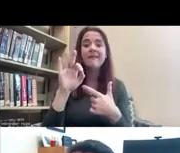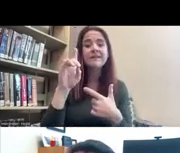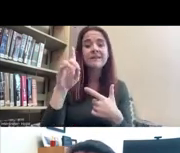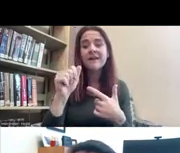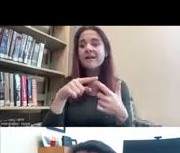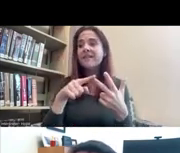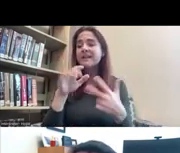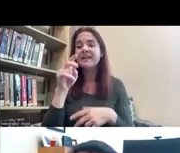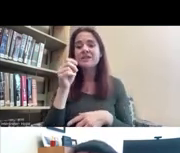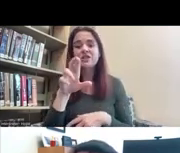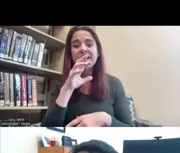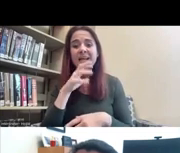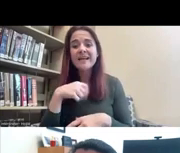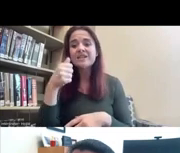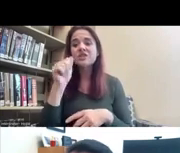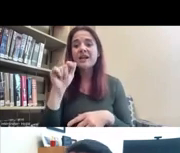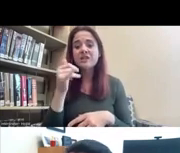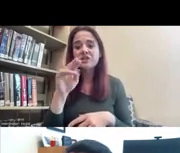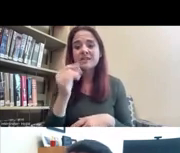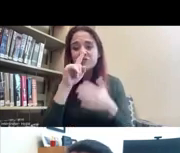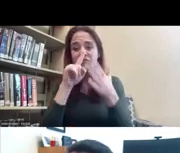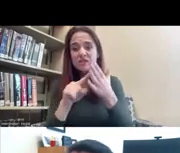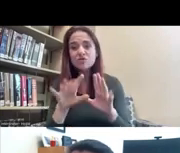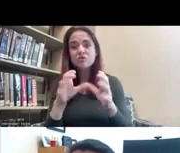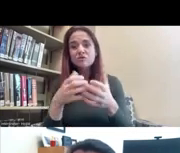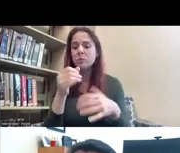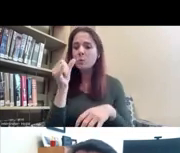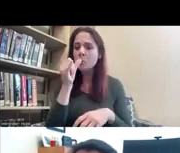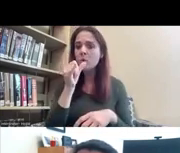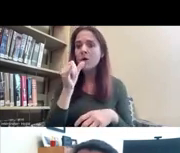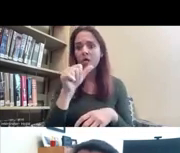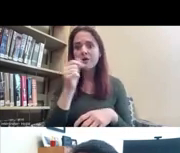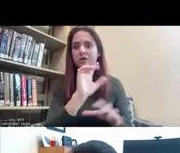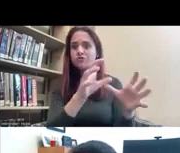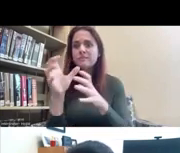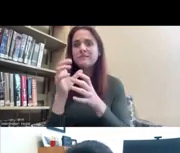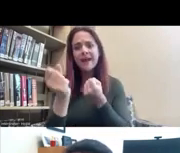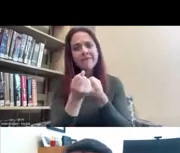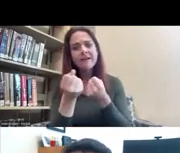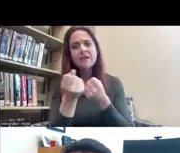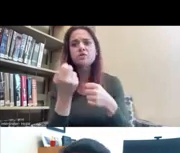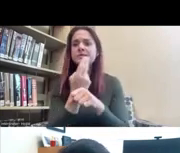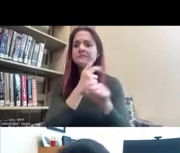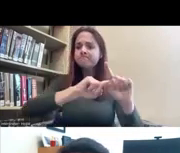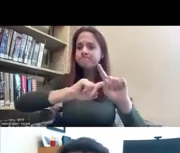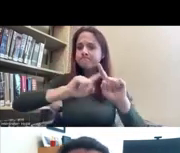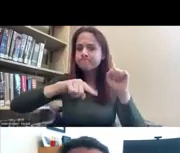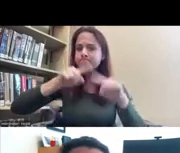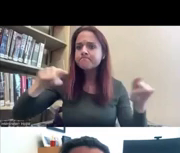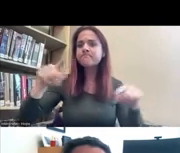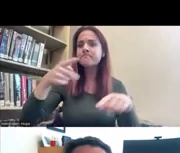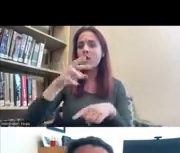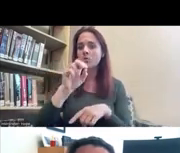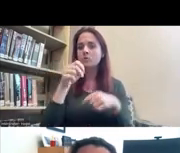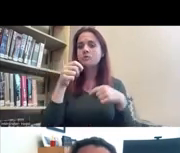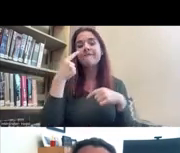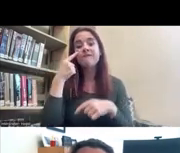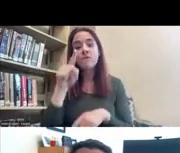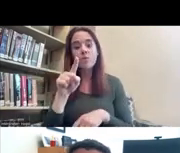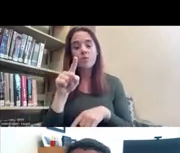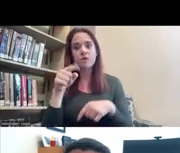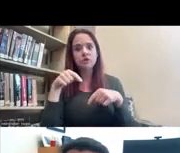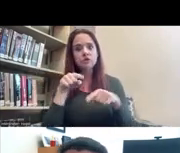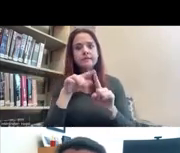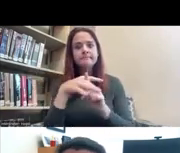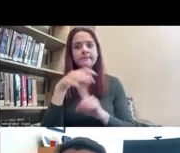Aging Research Group, and other groups have really advocated for use of different PROs in cancer care.